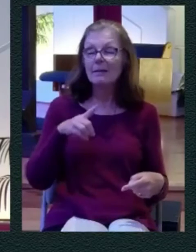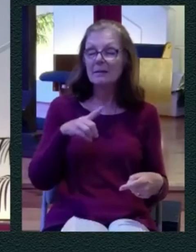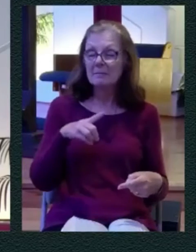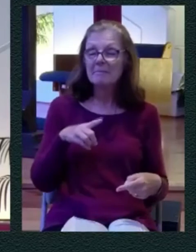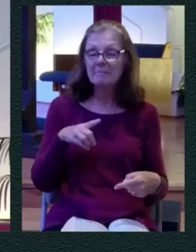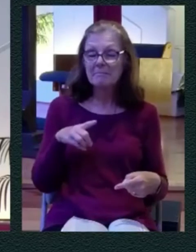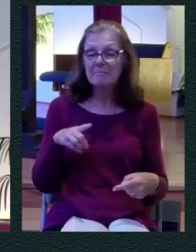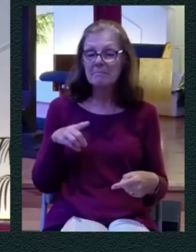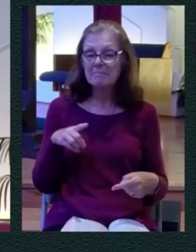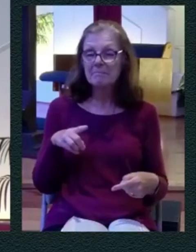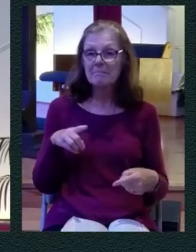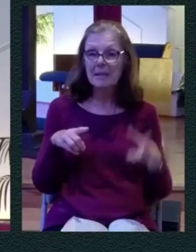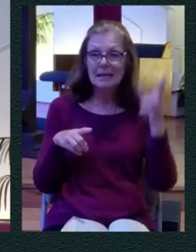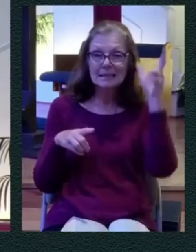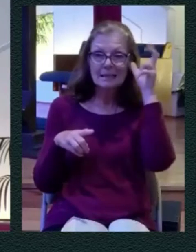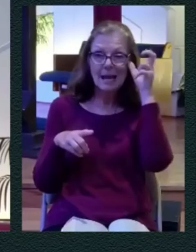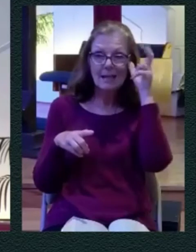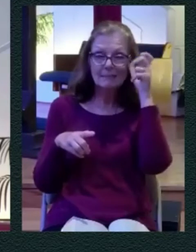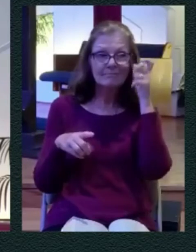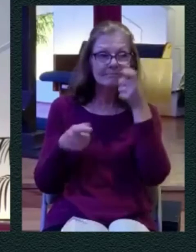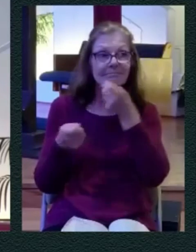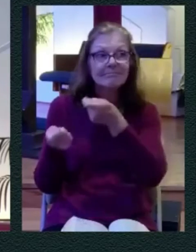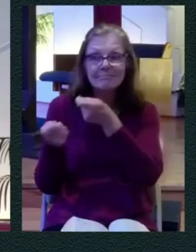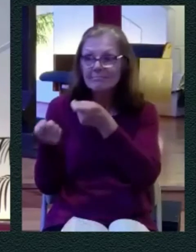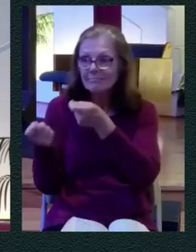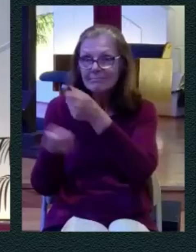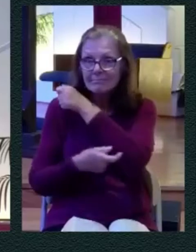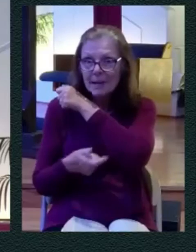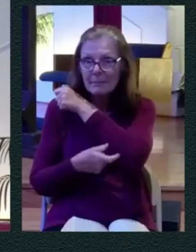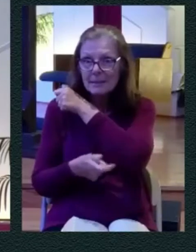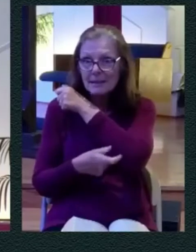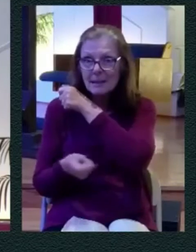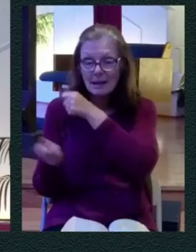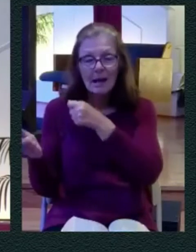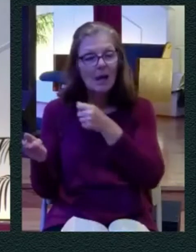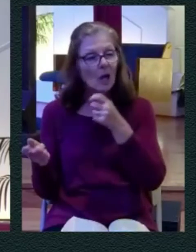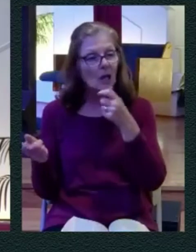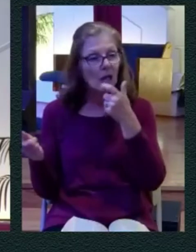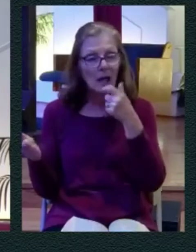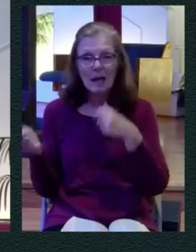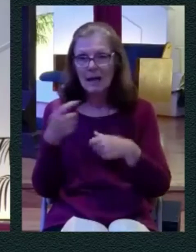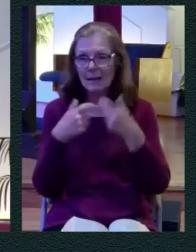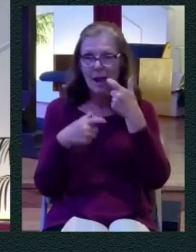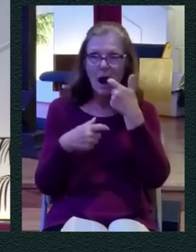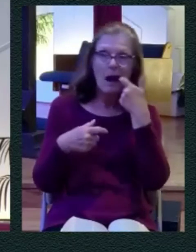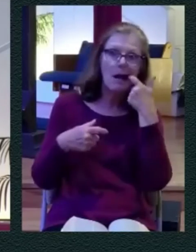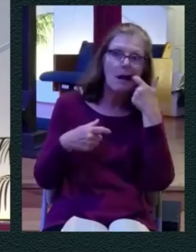temptation. Satan incites him, and he falls. He takes the bait.